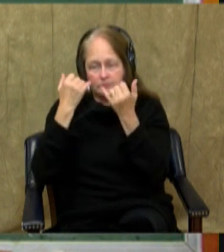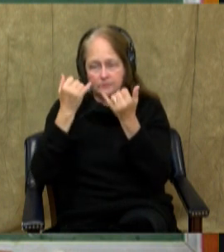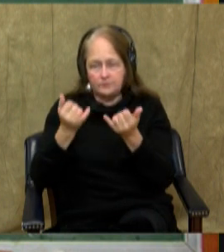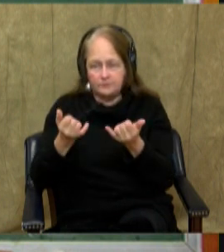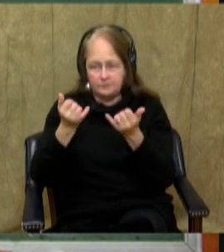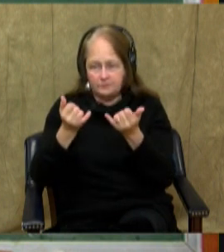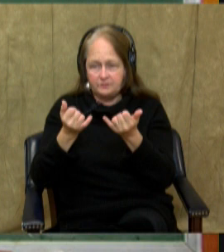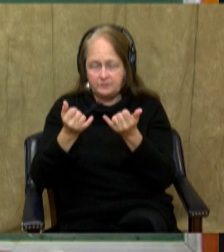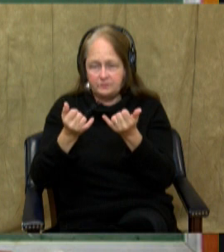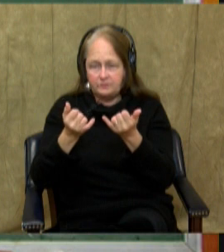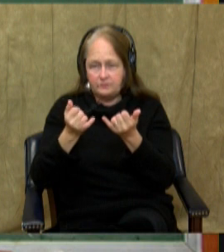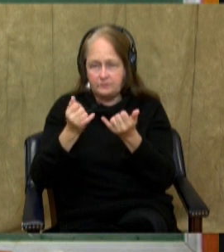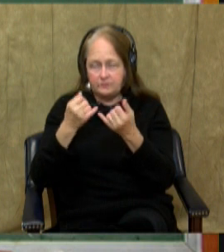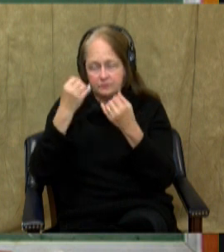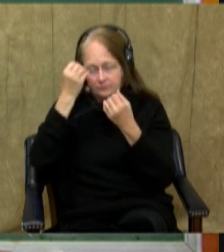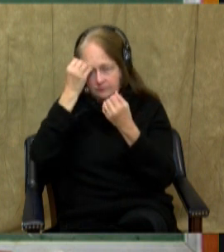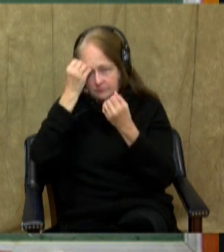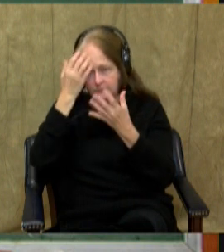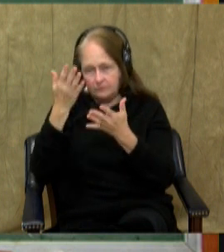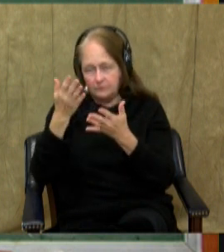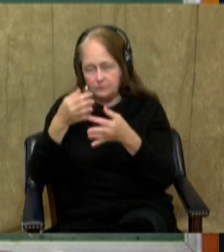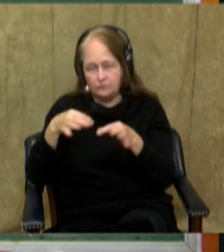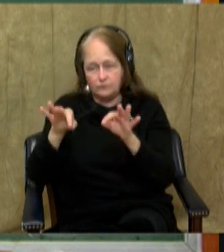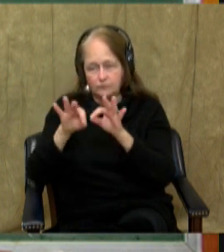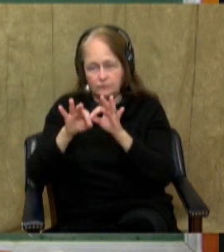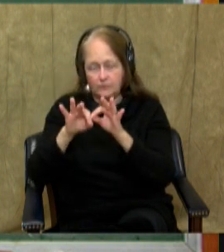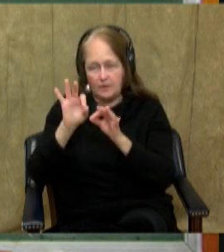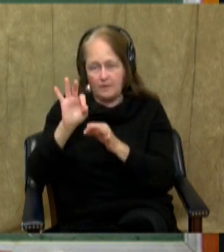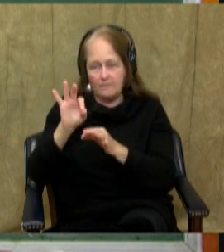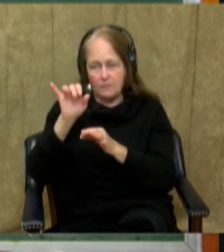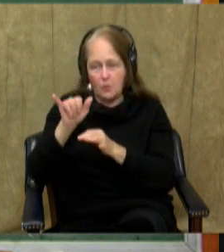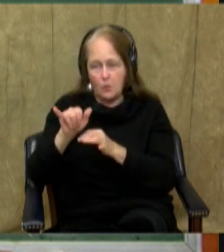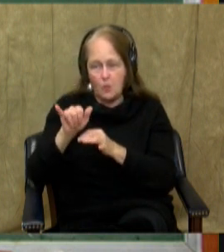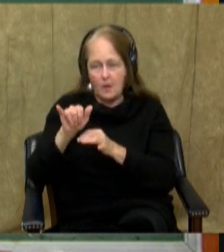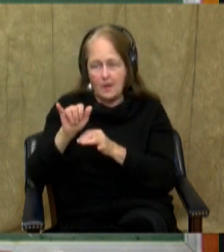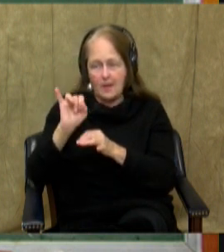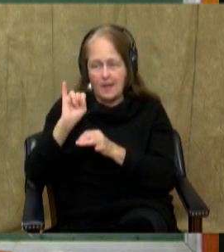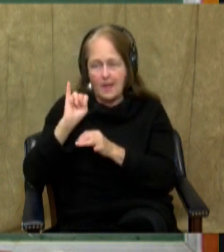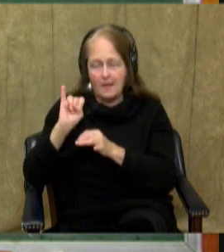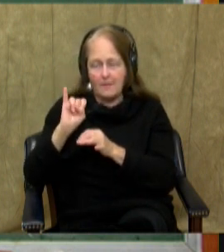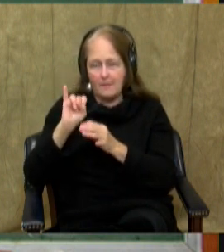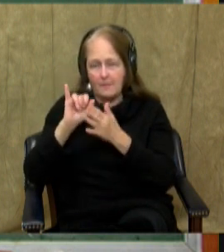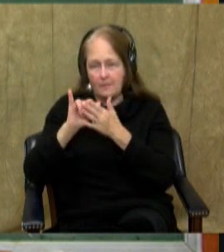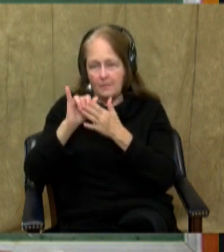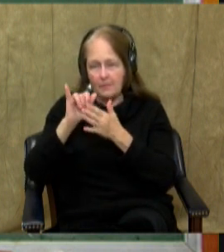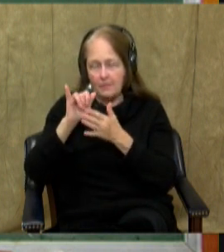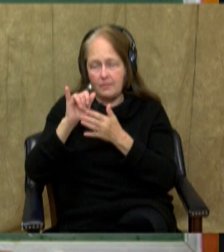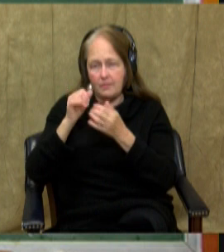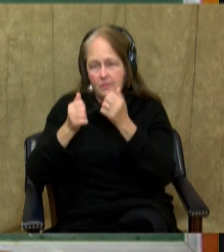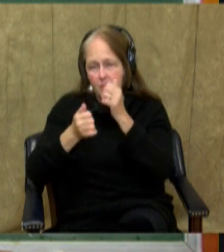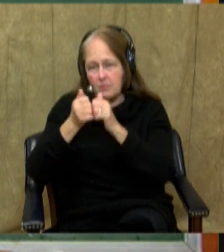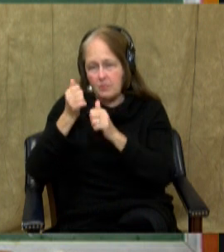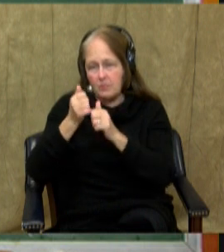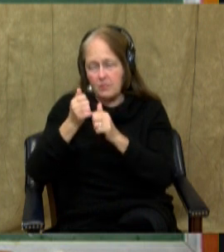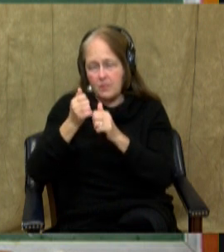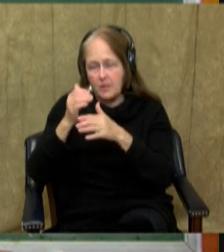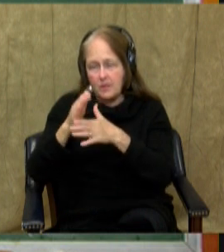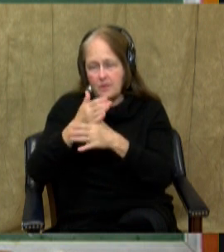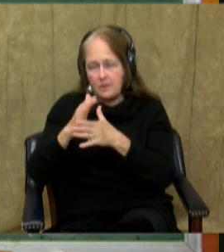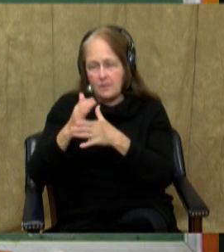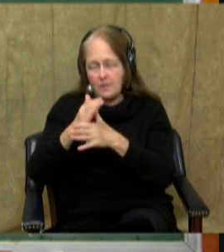Now, a couple of FYIs about the typical U.S. soldier in Vietnam. Typically, They were